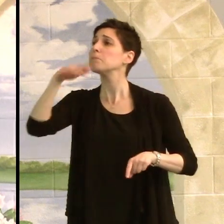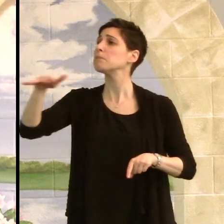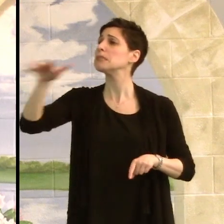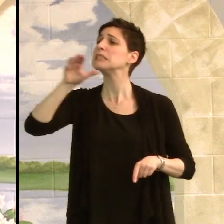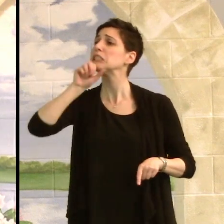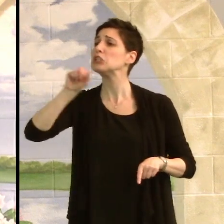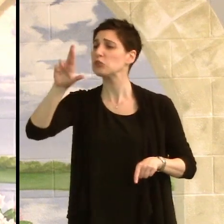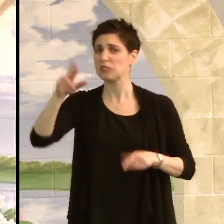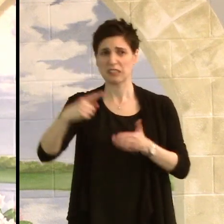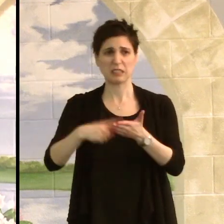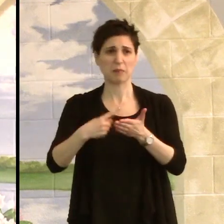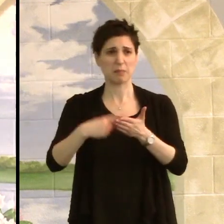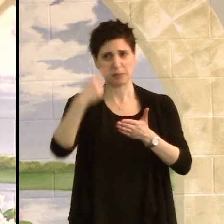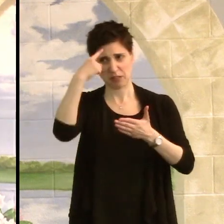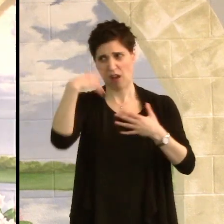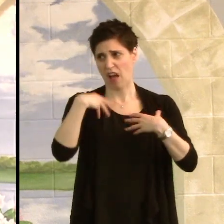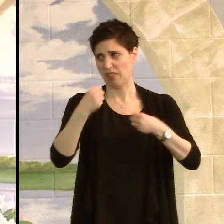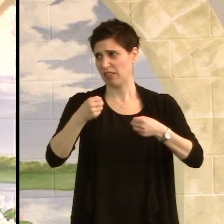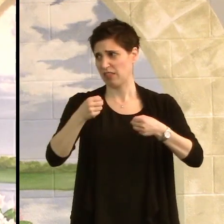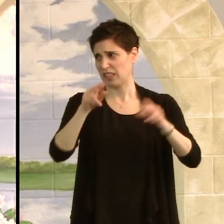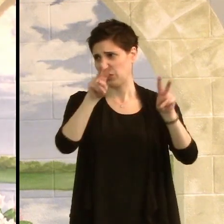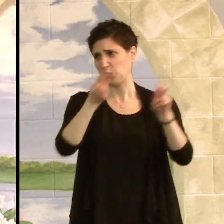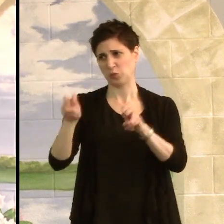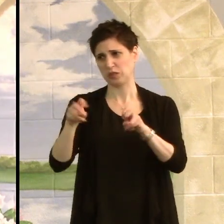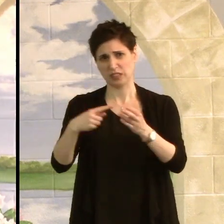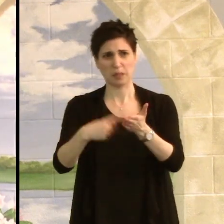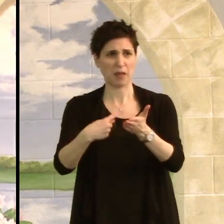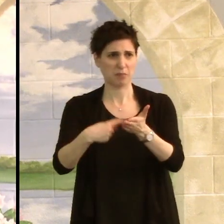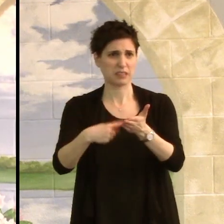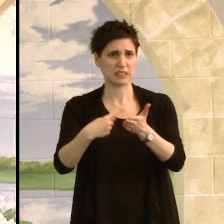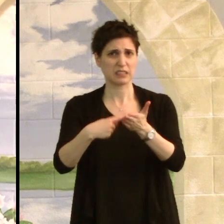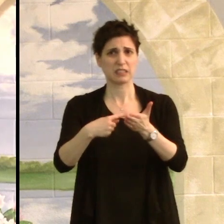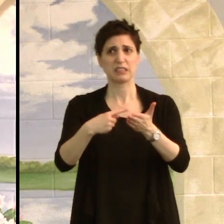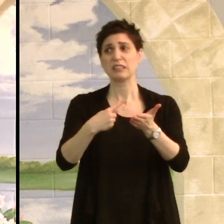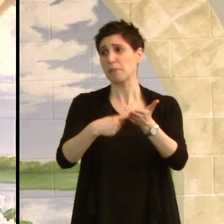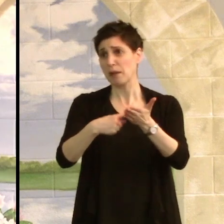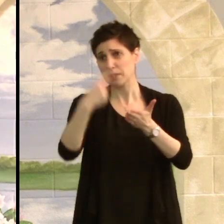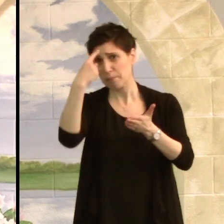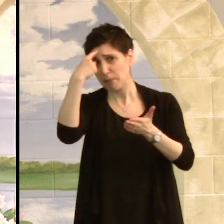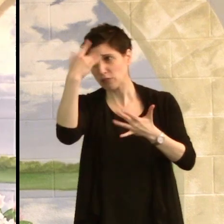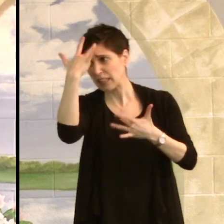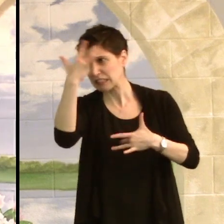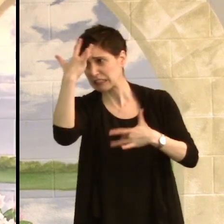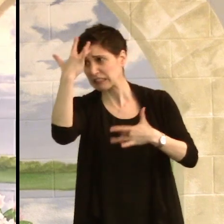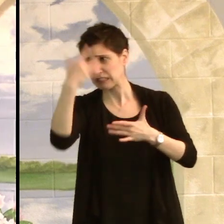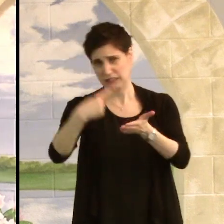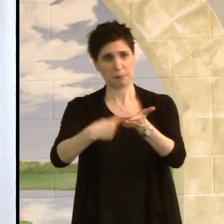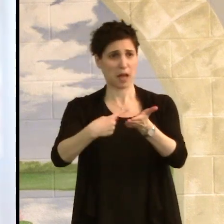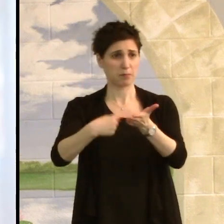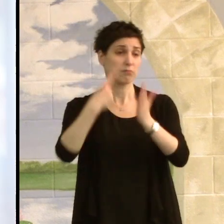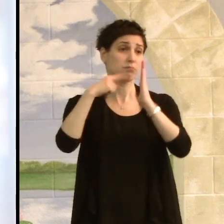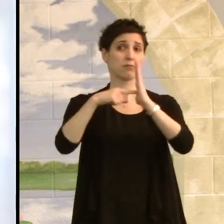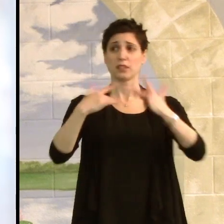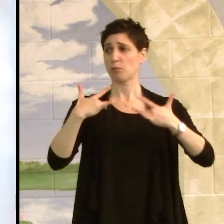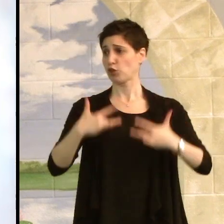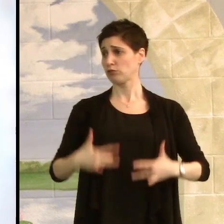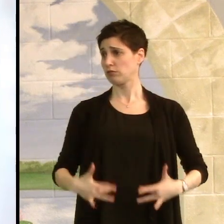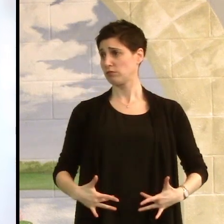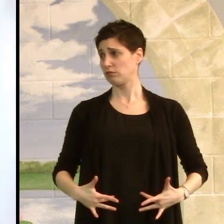can suffer from serious mental health issues, even mental illnesses, like depression,